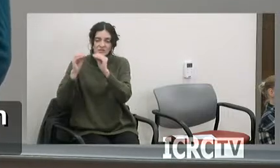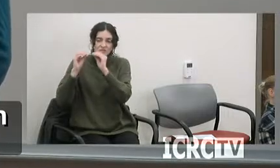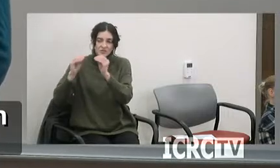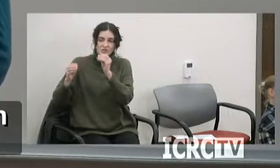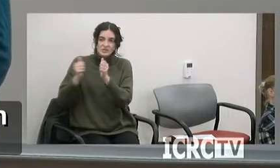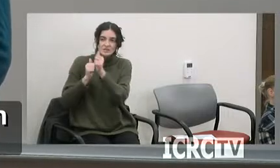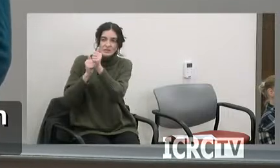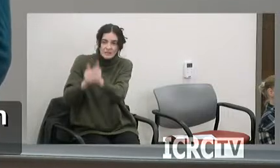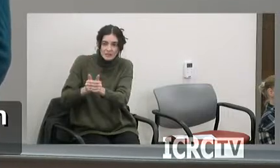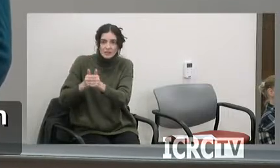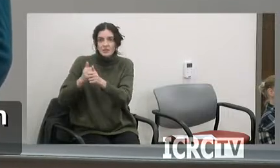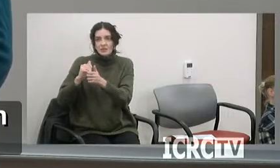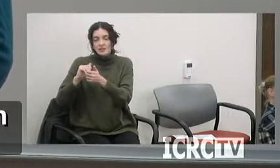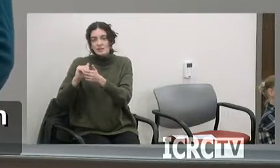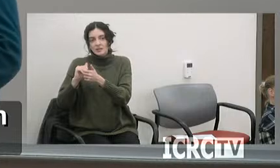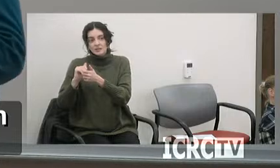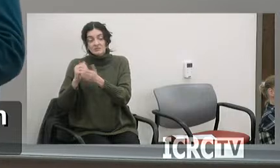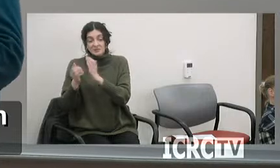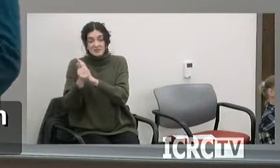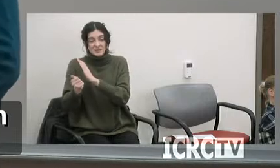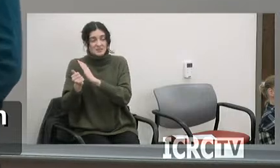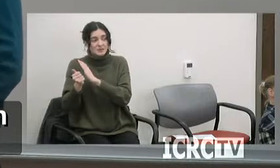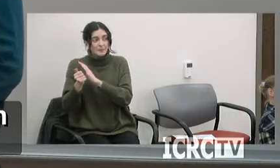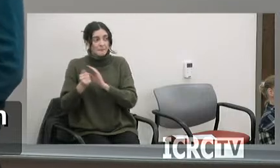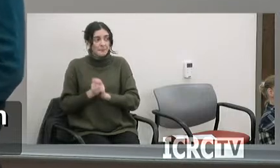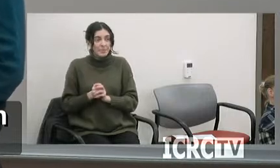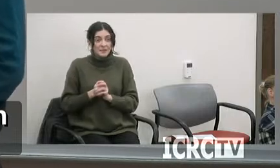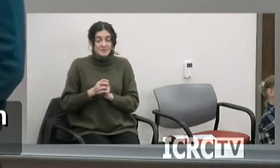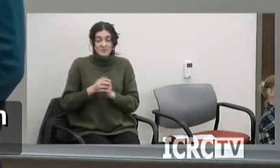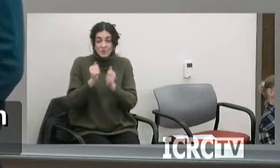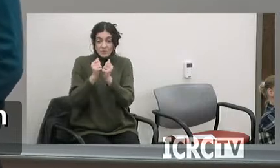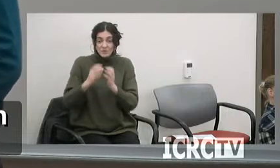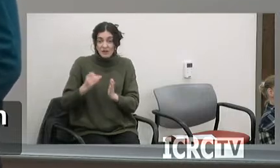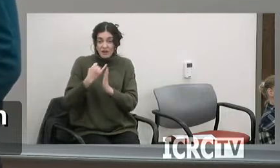Without the fine arts experience, well, Blake wouldn't be who he is today.